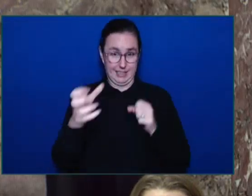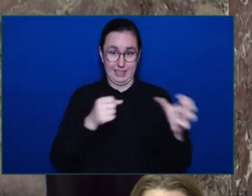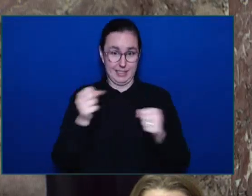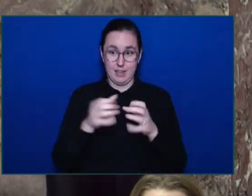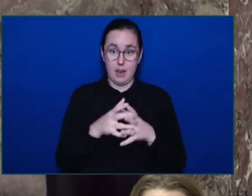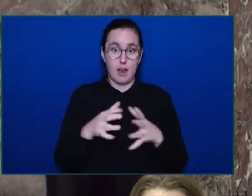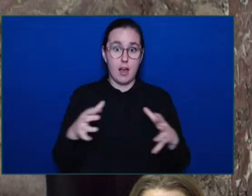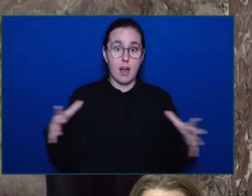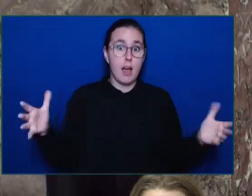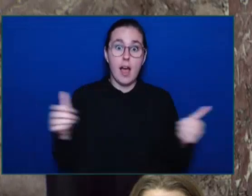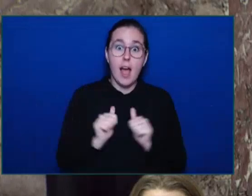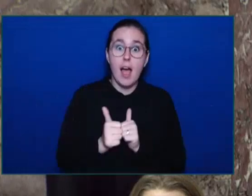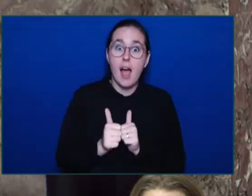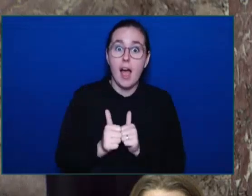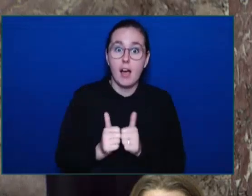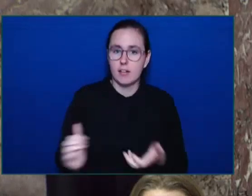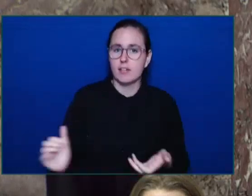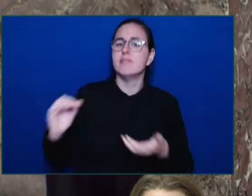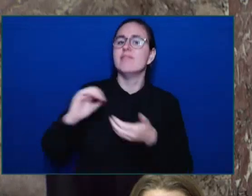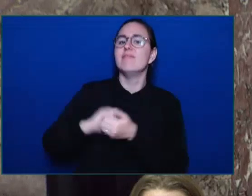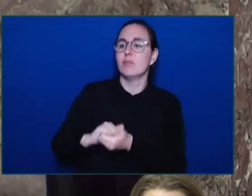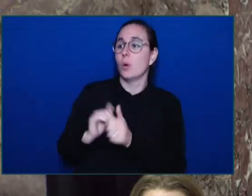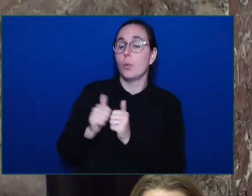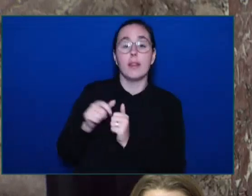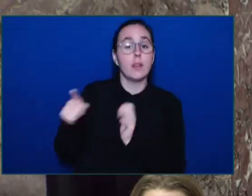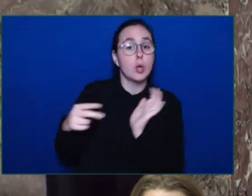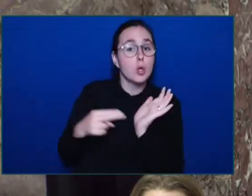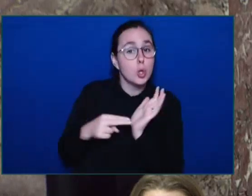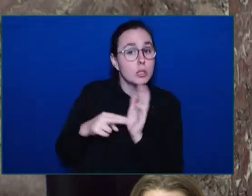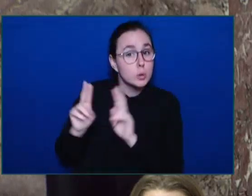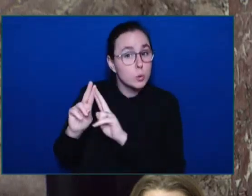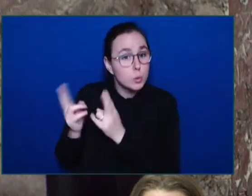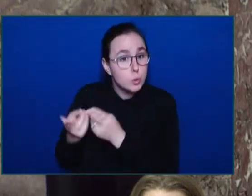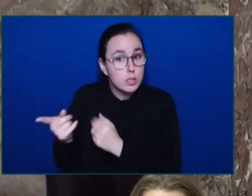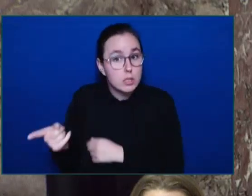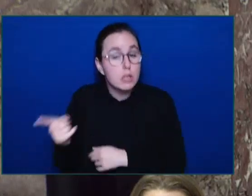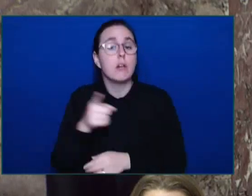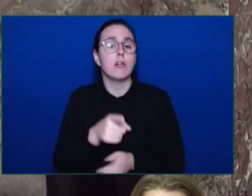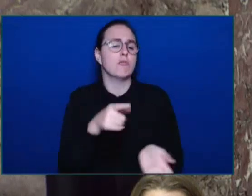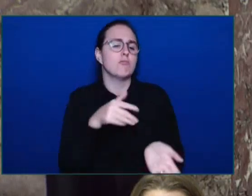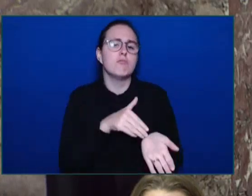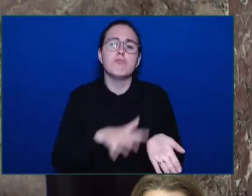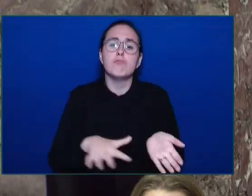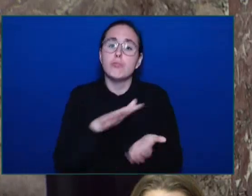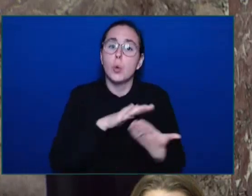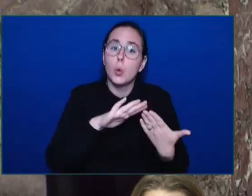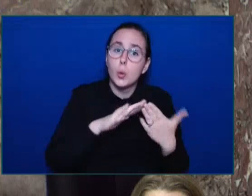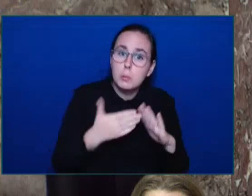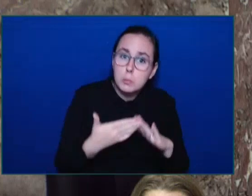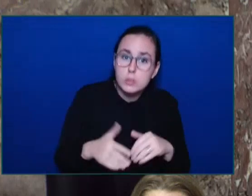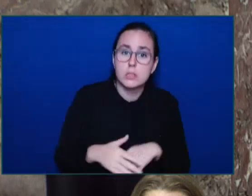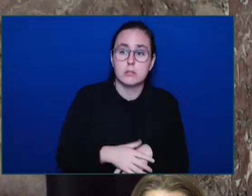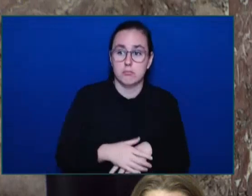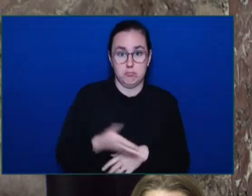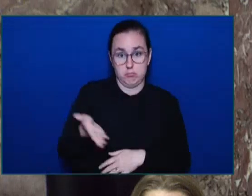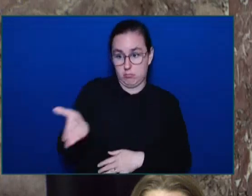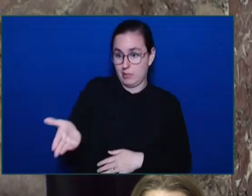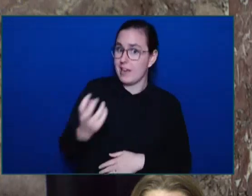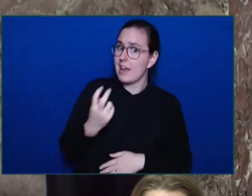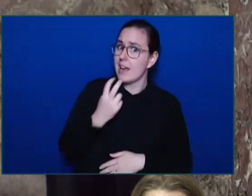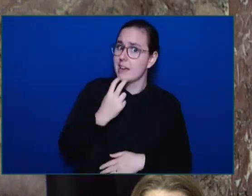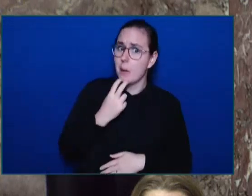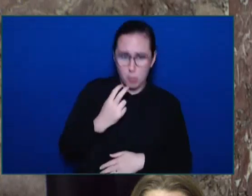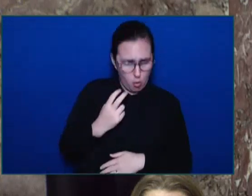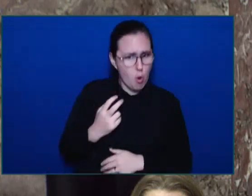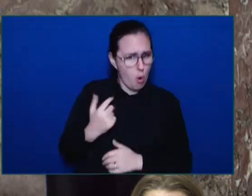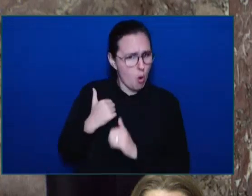Union and communities, Honourable Speaker. In the case of Kamloops, we are working with doctors. You bet we are, Honourable Speaker, to find and